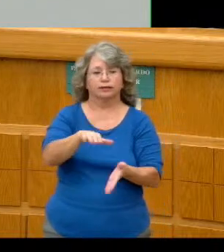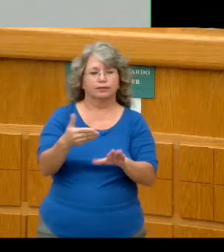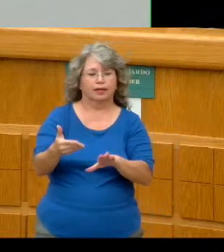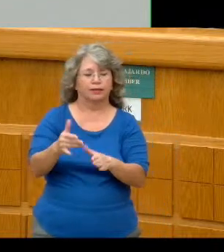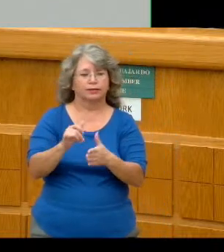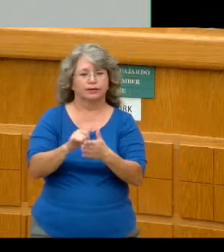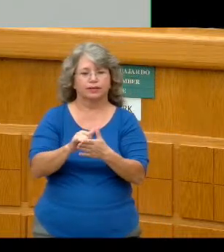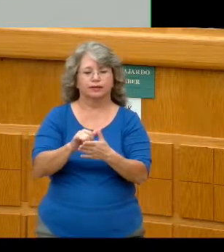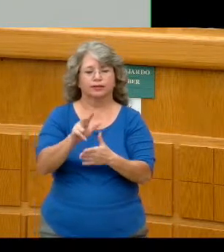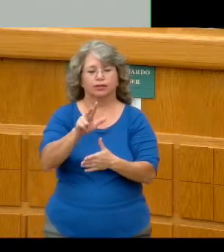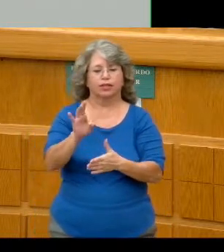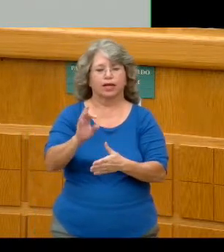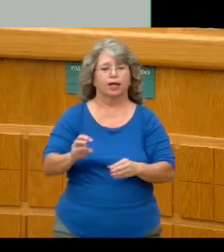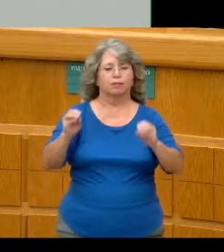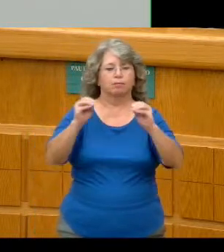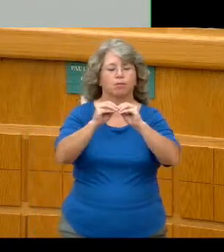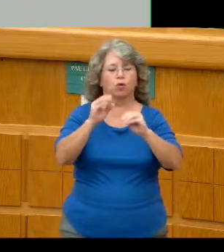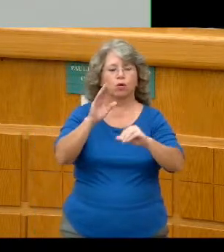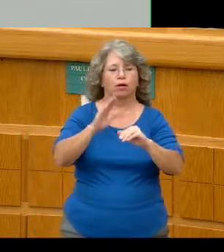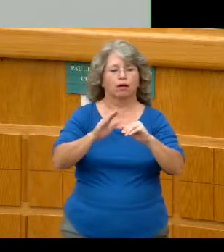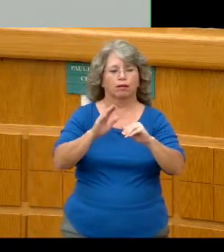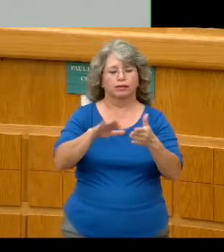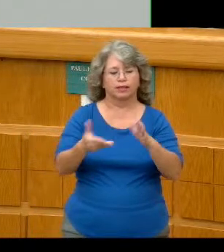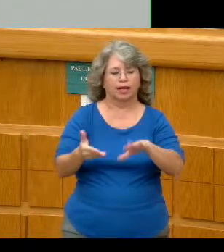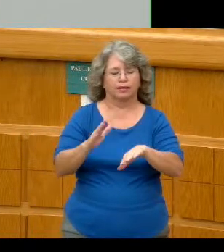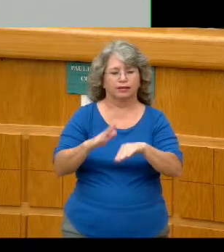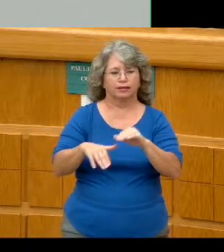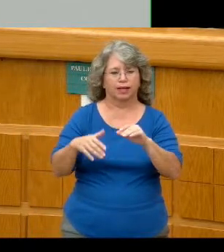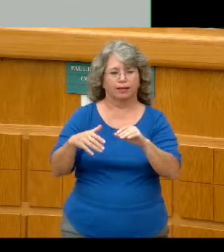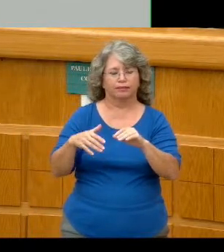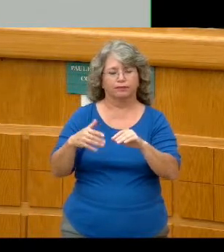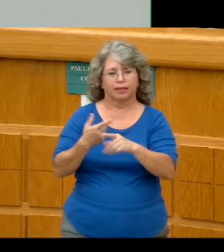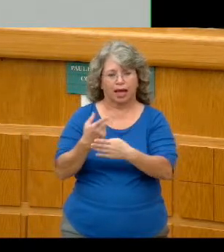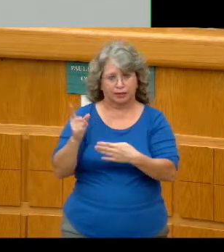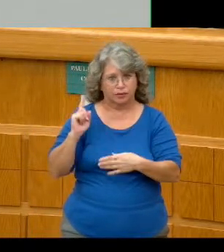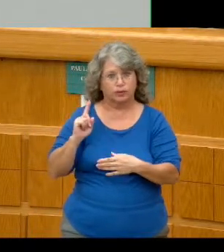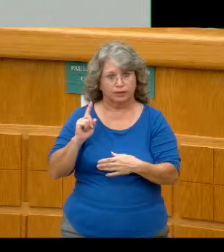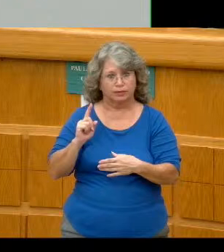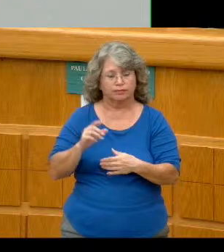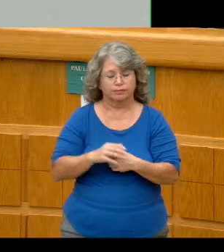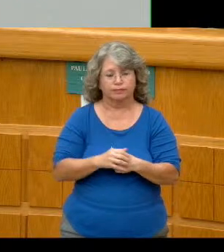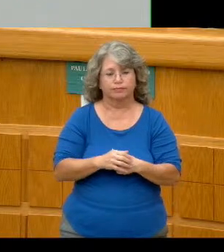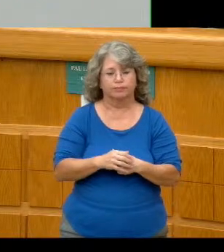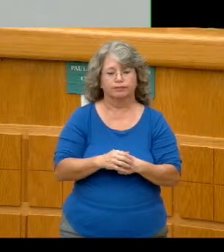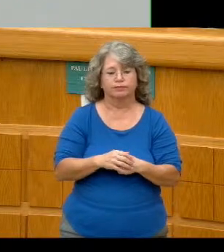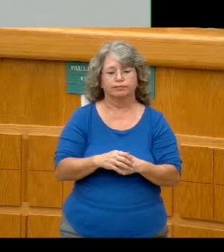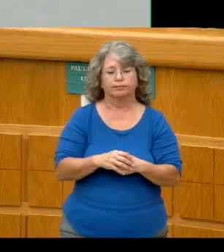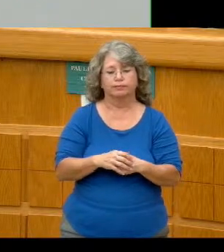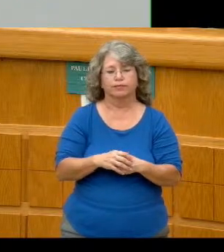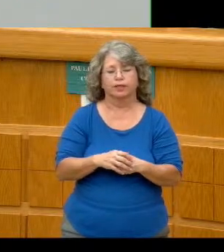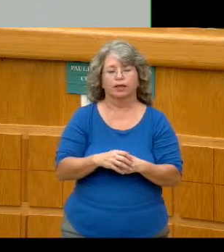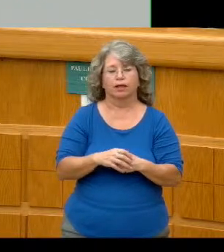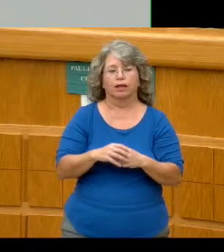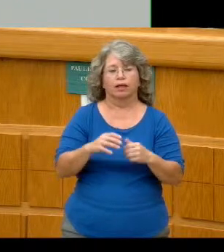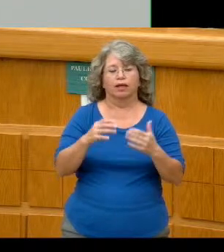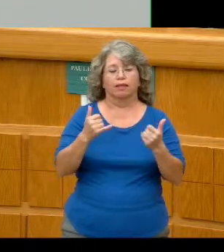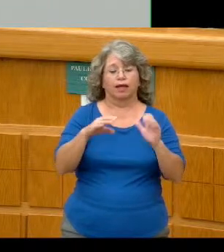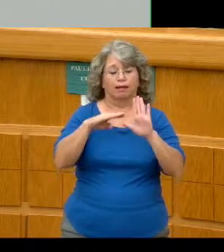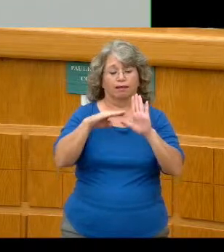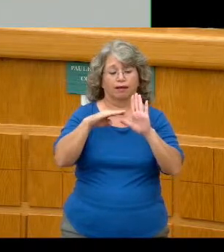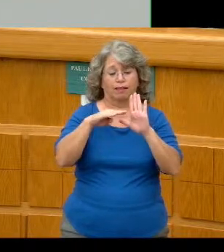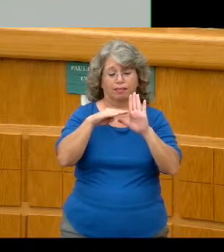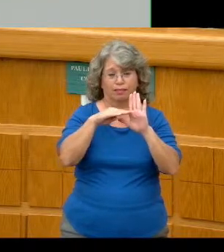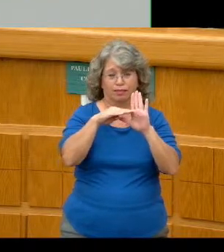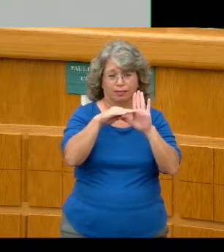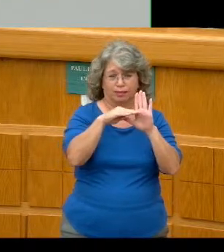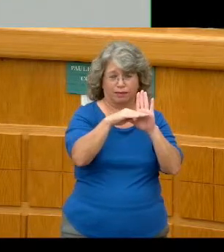time. So 39 more fatalities have accrued over the past week based on counting those death certificates. The leveling off does